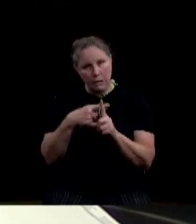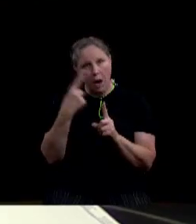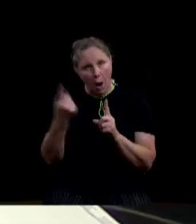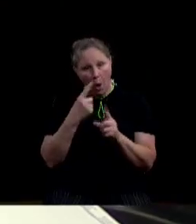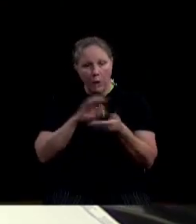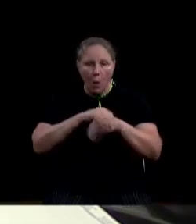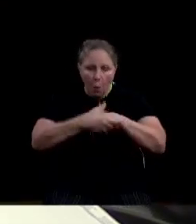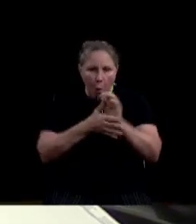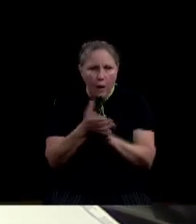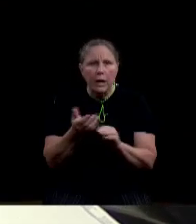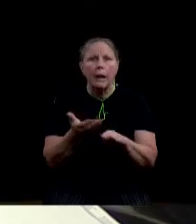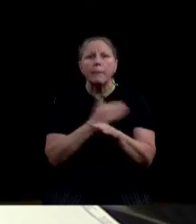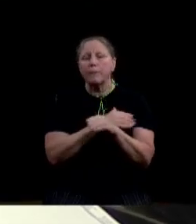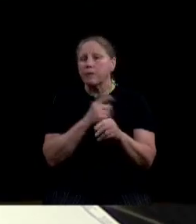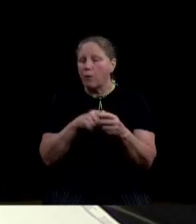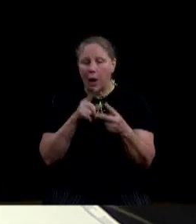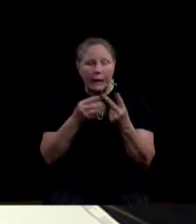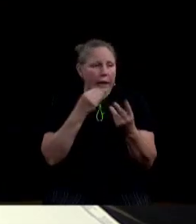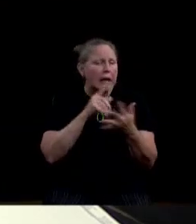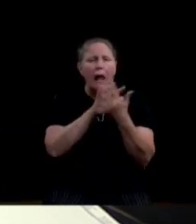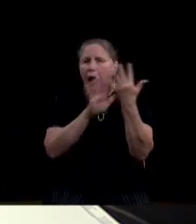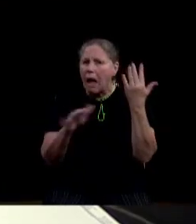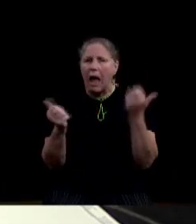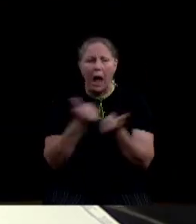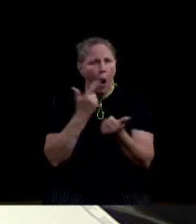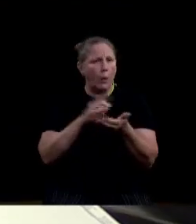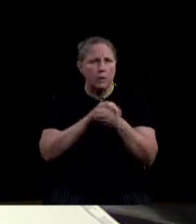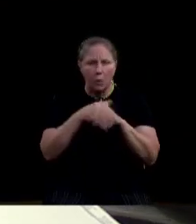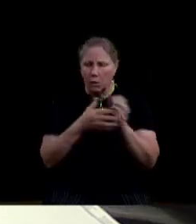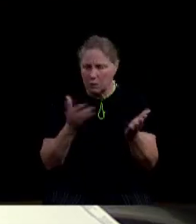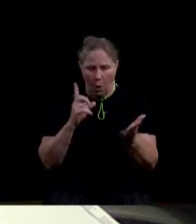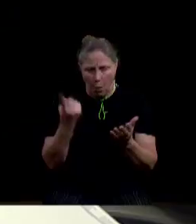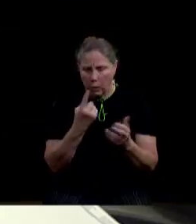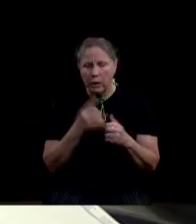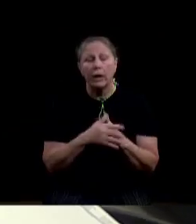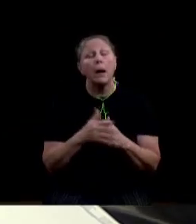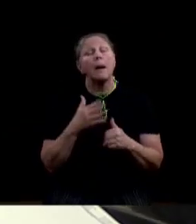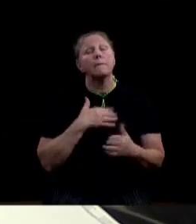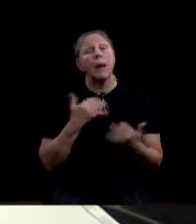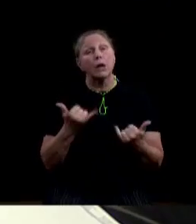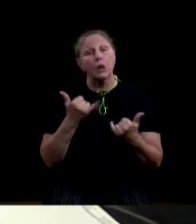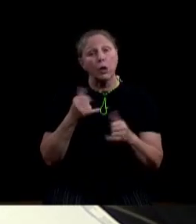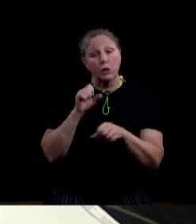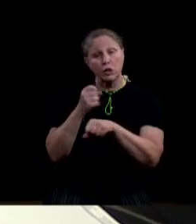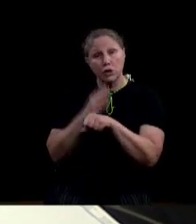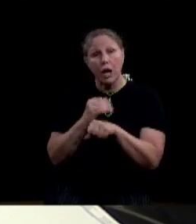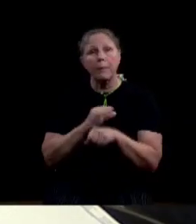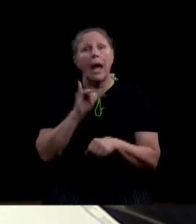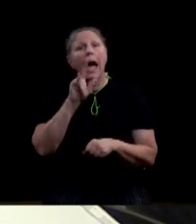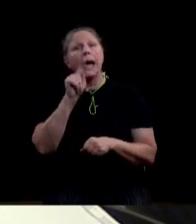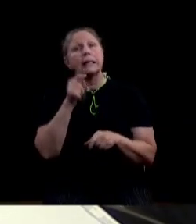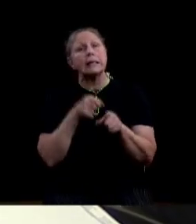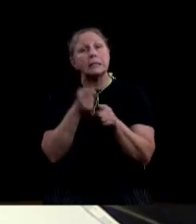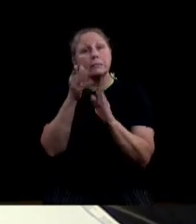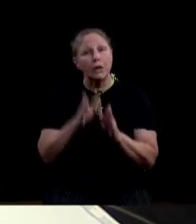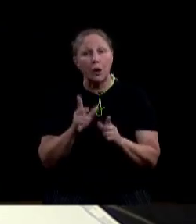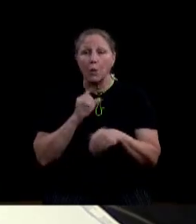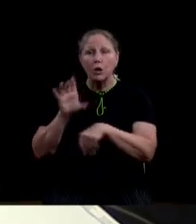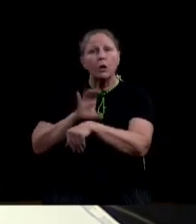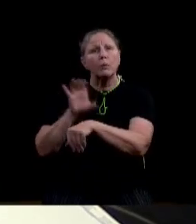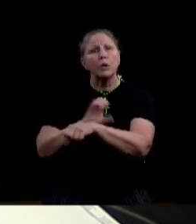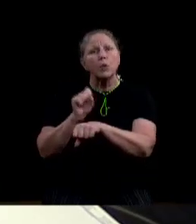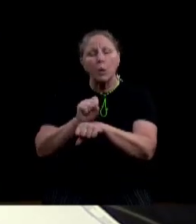I participate in. My current profession is IT specialist, where I service computers, printers, phones, security cameras, and